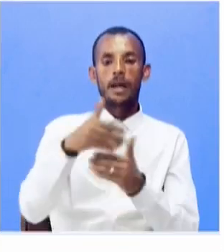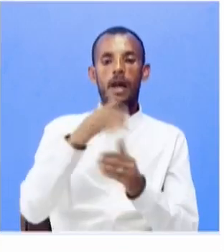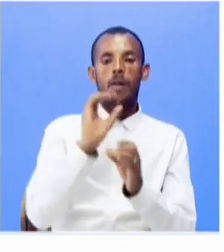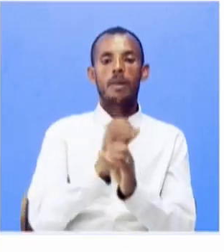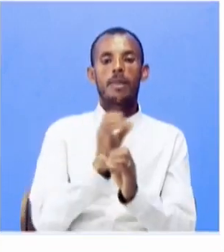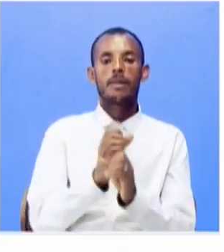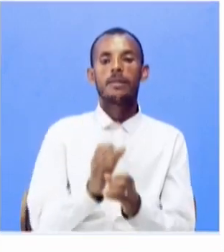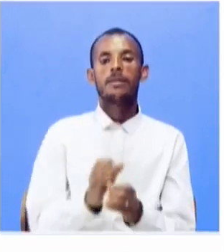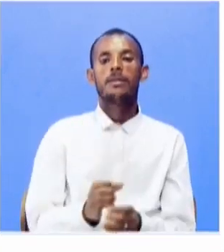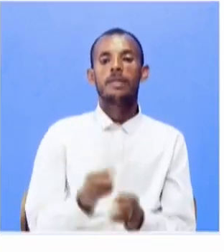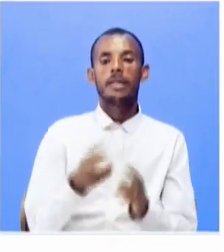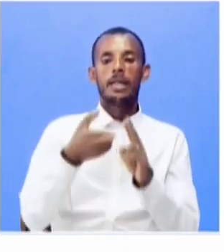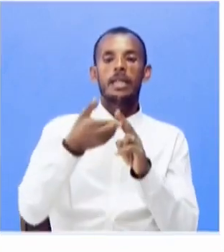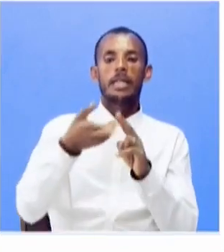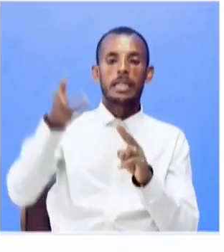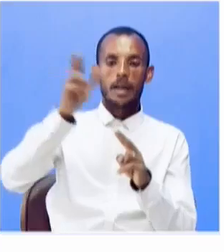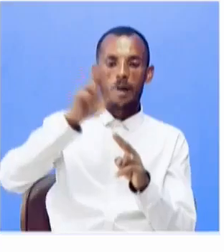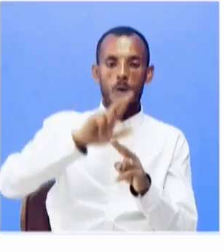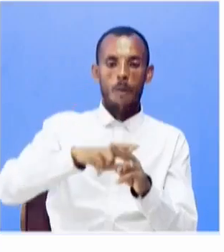the turnover